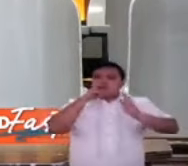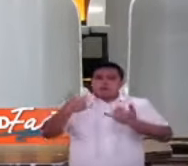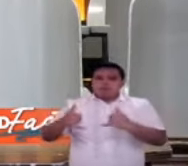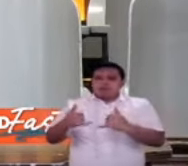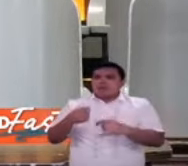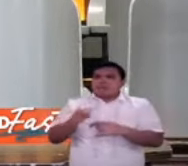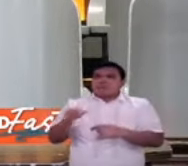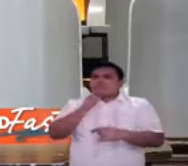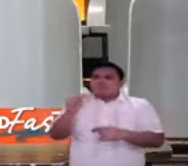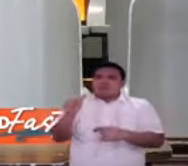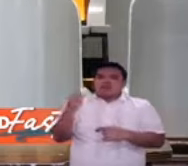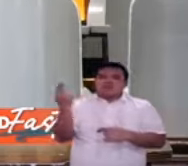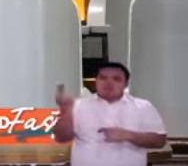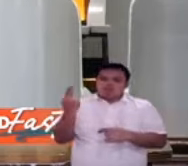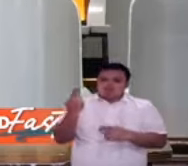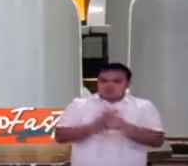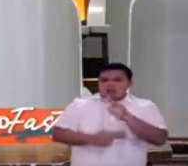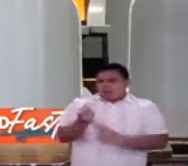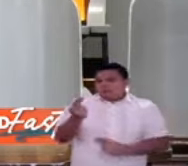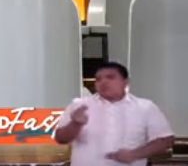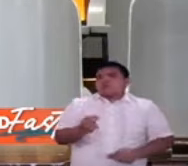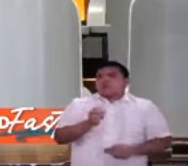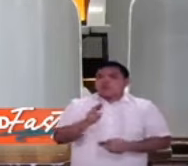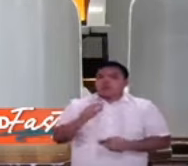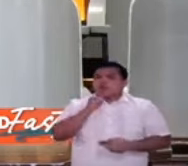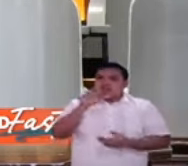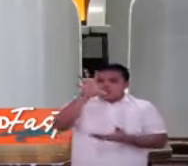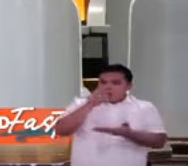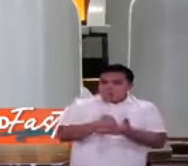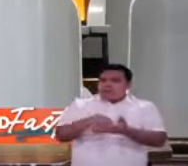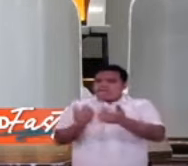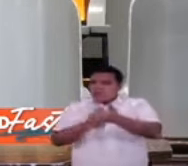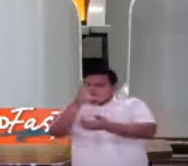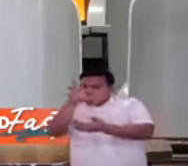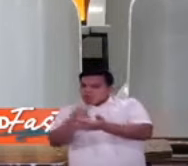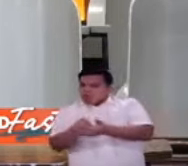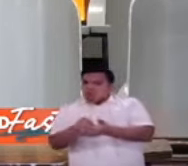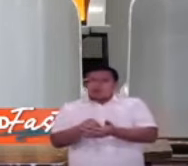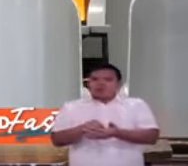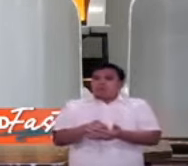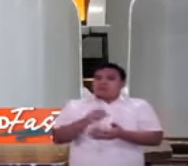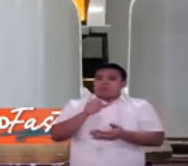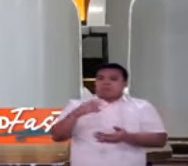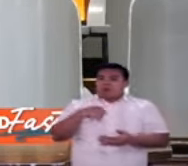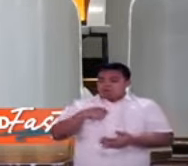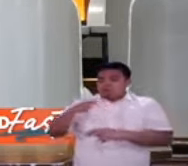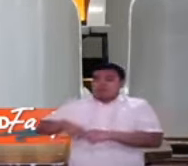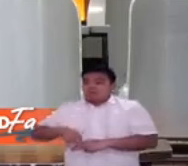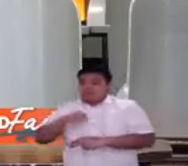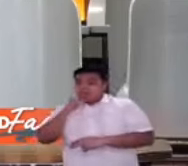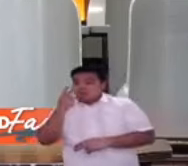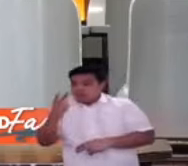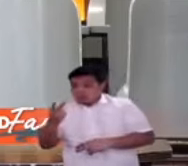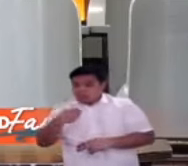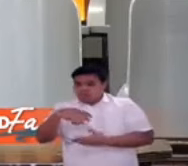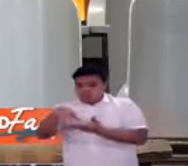the, in the blackboard, all the set plays and all the positions. Wala-wala may nakakat-on og basketball